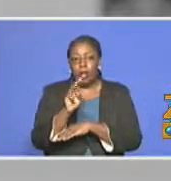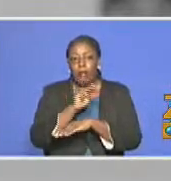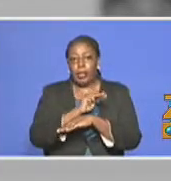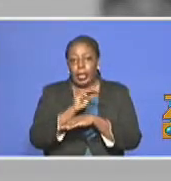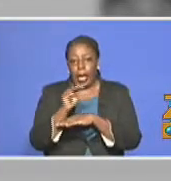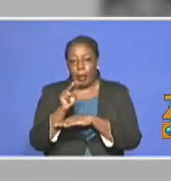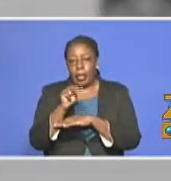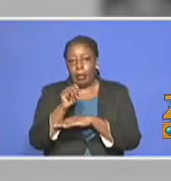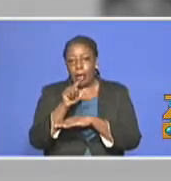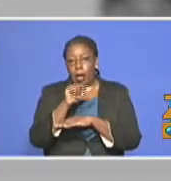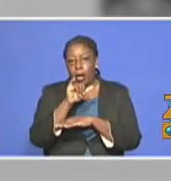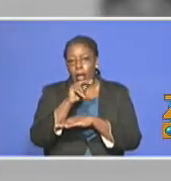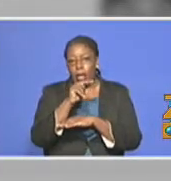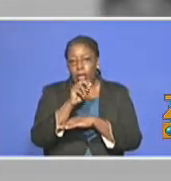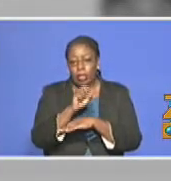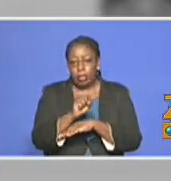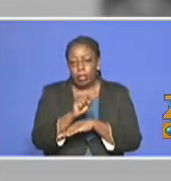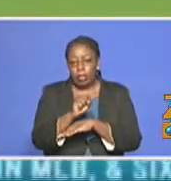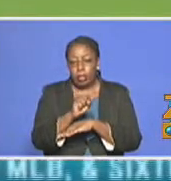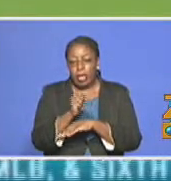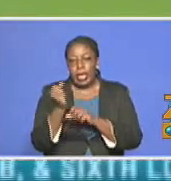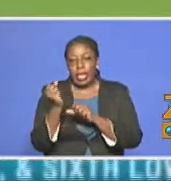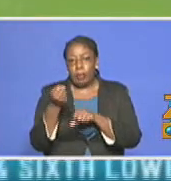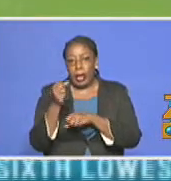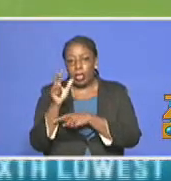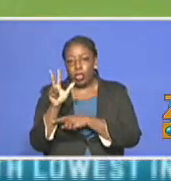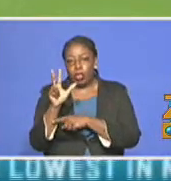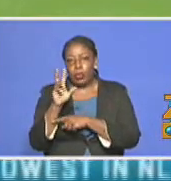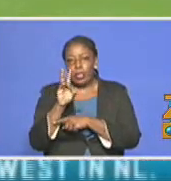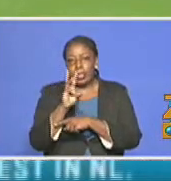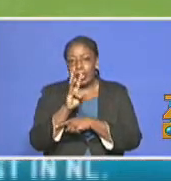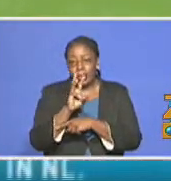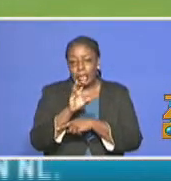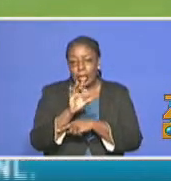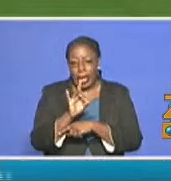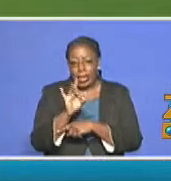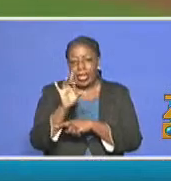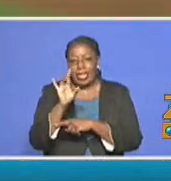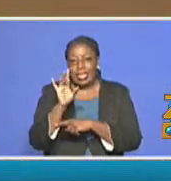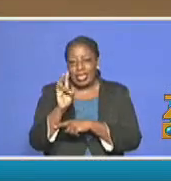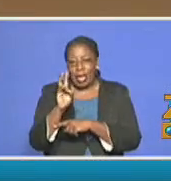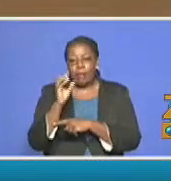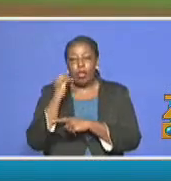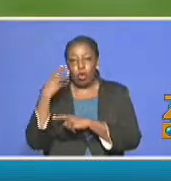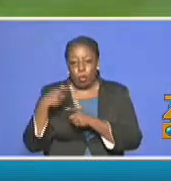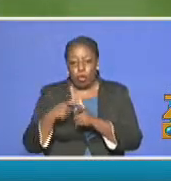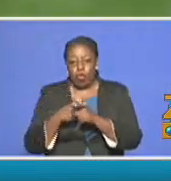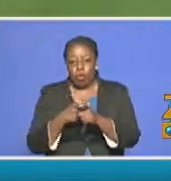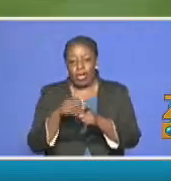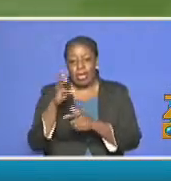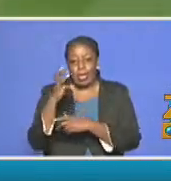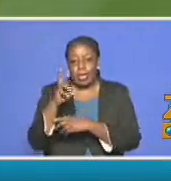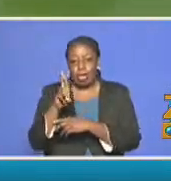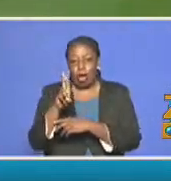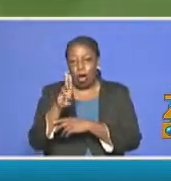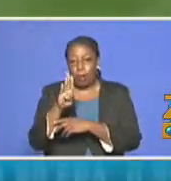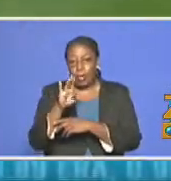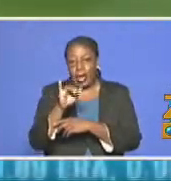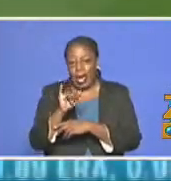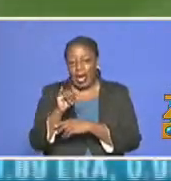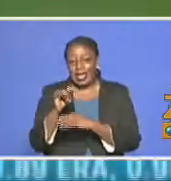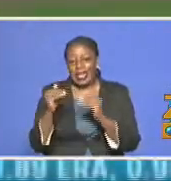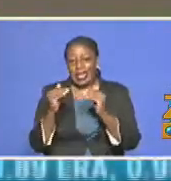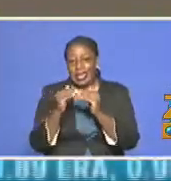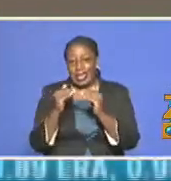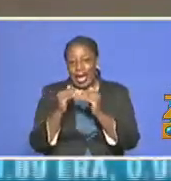Marlins. Through 38 games, Jazz is batting .268 with 7 home runs, 37 hits, 16 RBIs, and tied for 6th